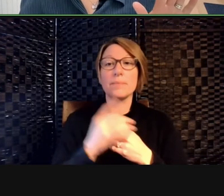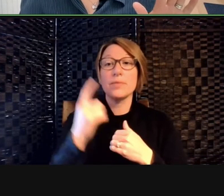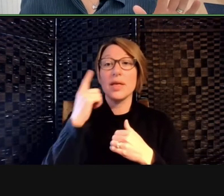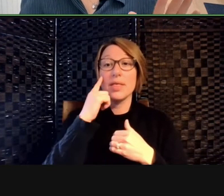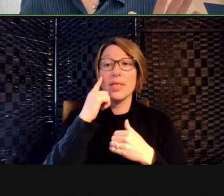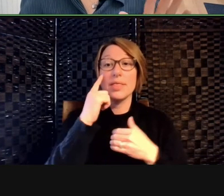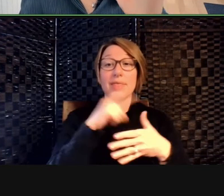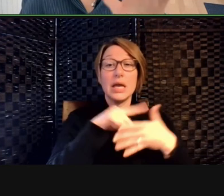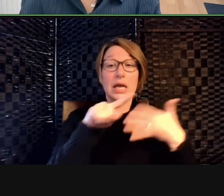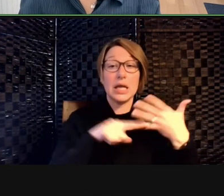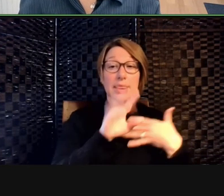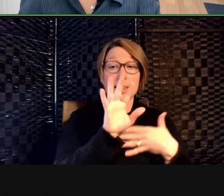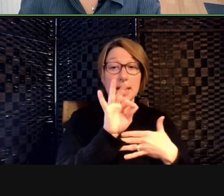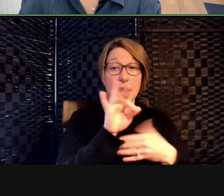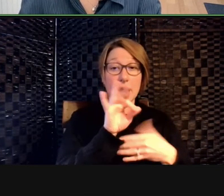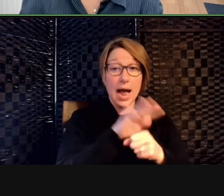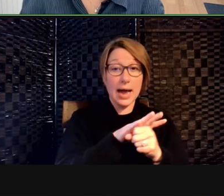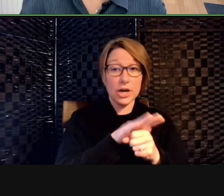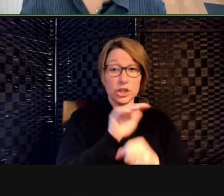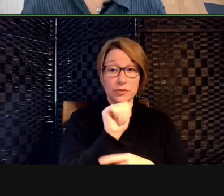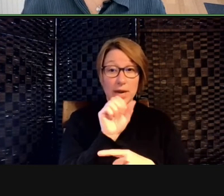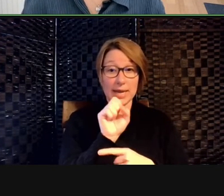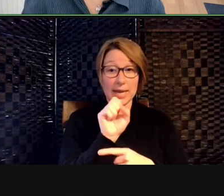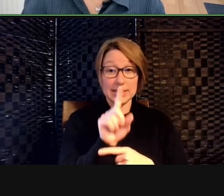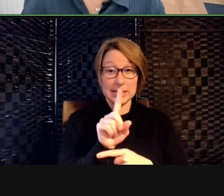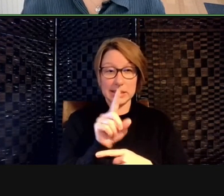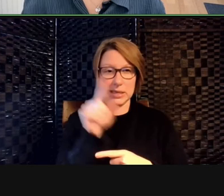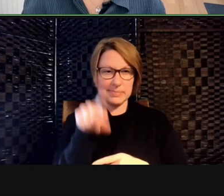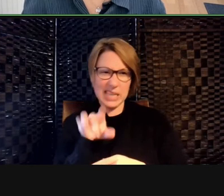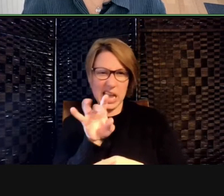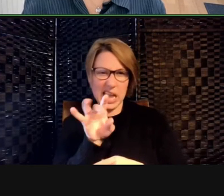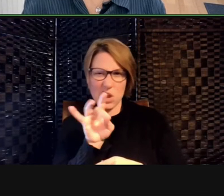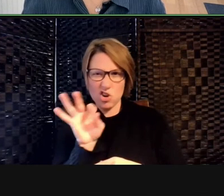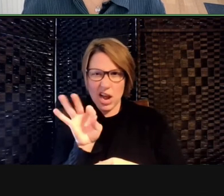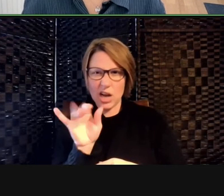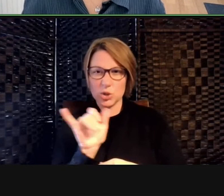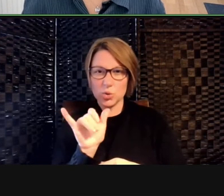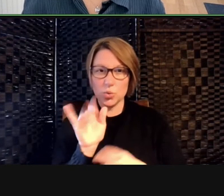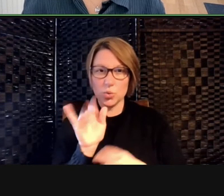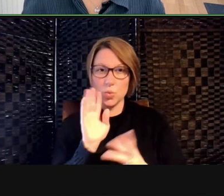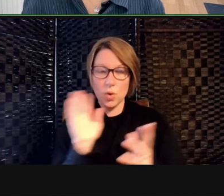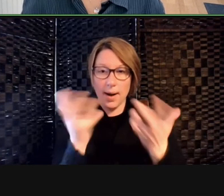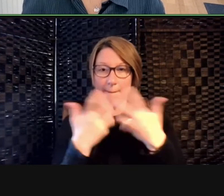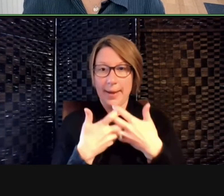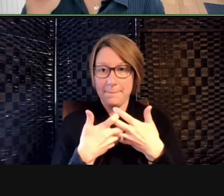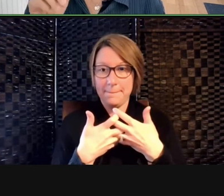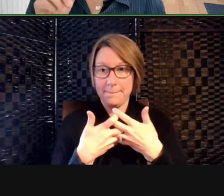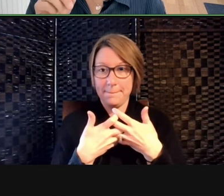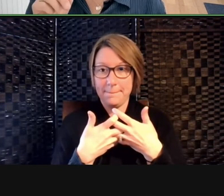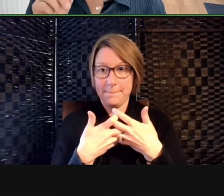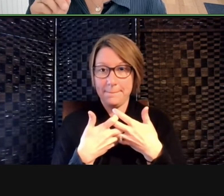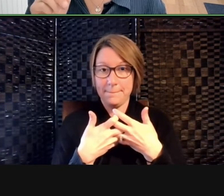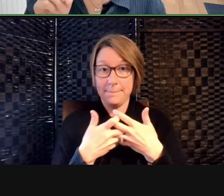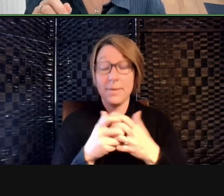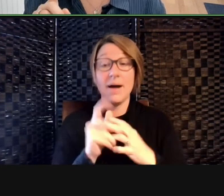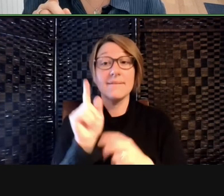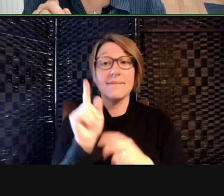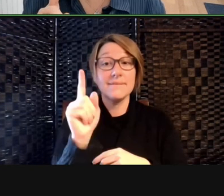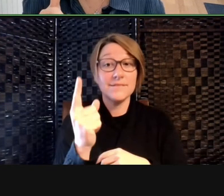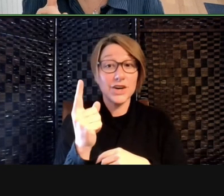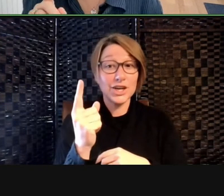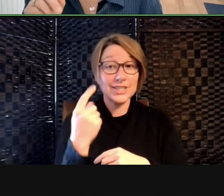for ASD, and then these are 8 or 9 areas as well, and combine them. But first, what I want to do, I'm going to do